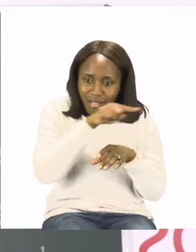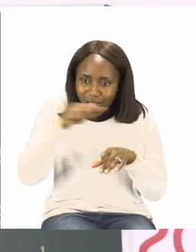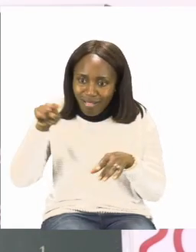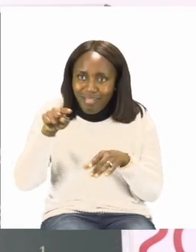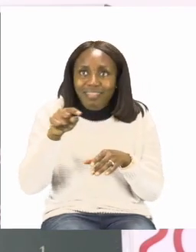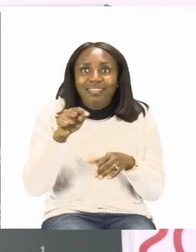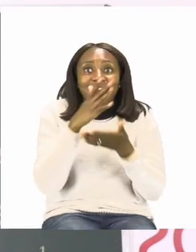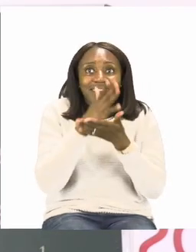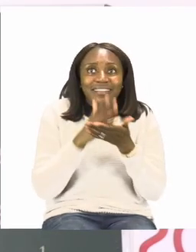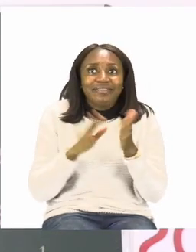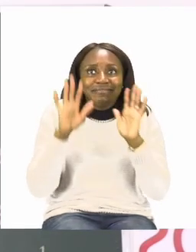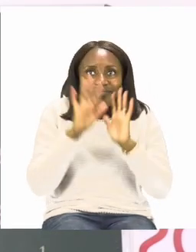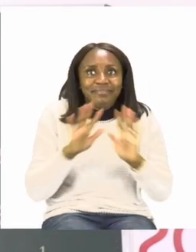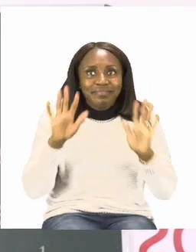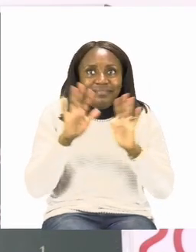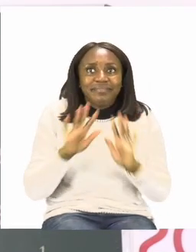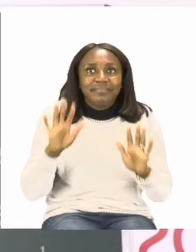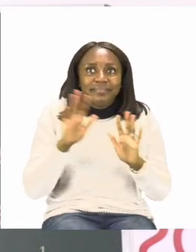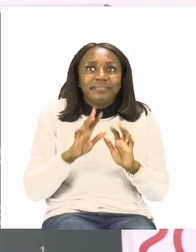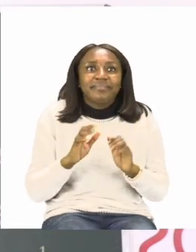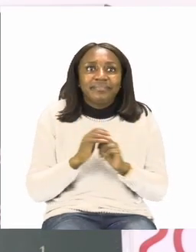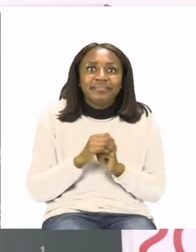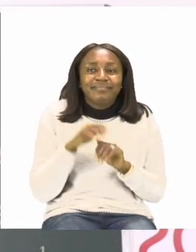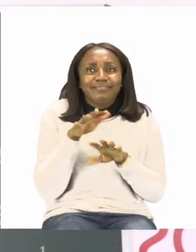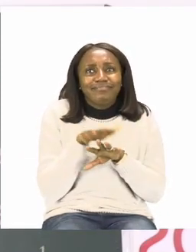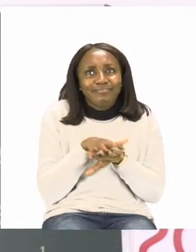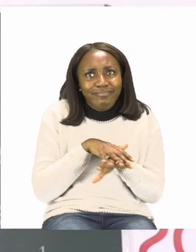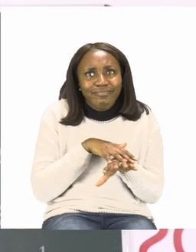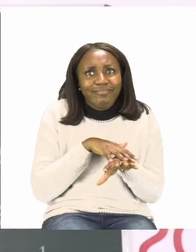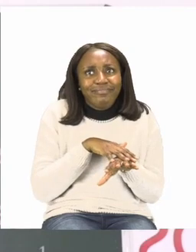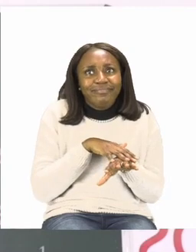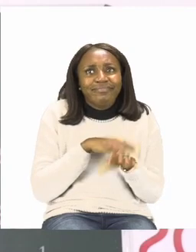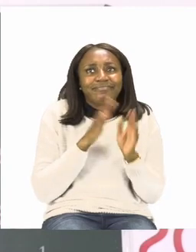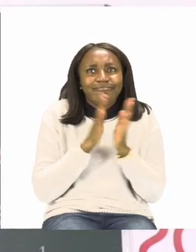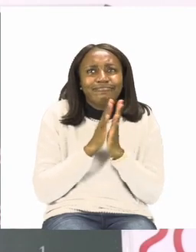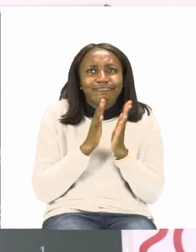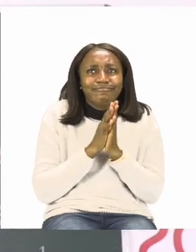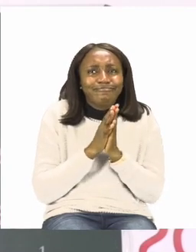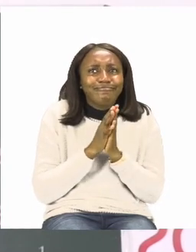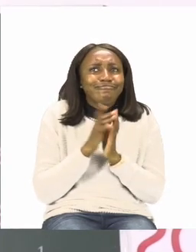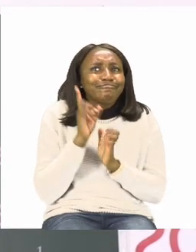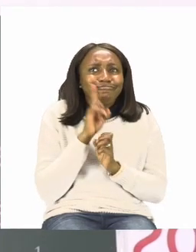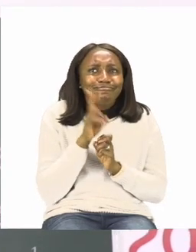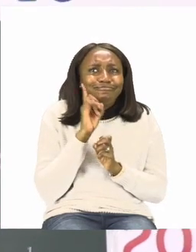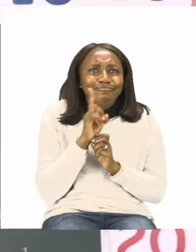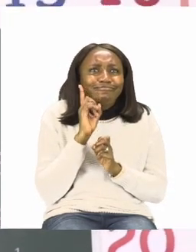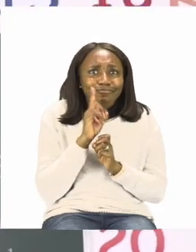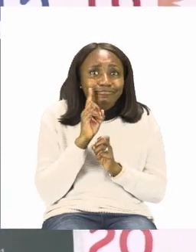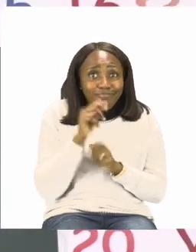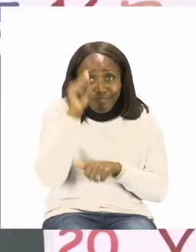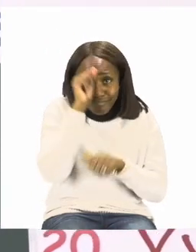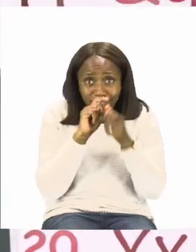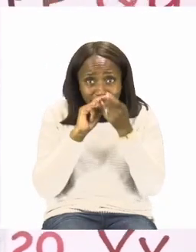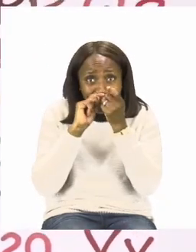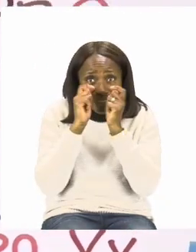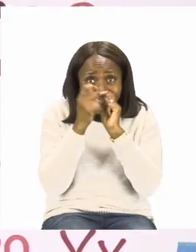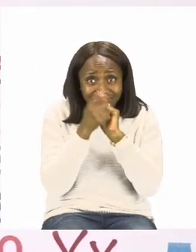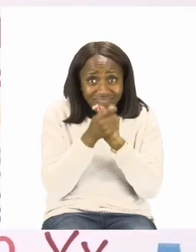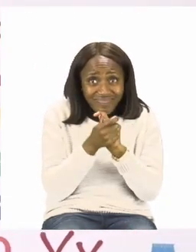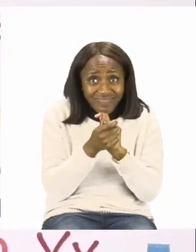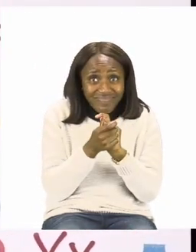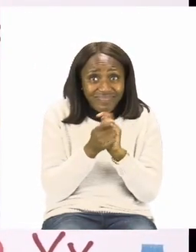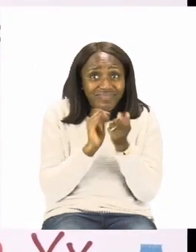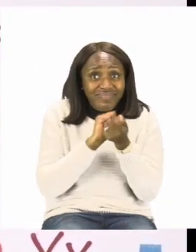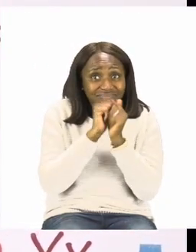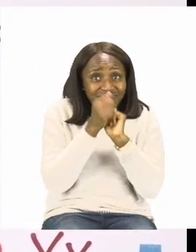to color as well. Take your time, boys and girls. Make sure that you convert it carefully using